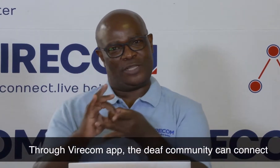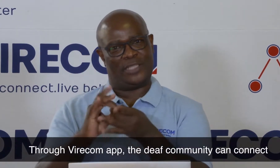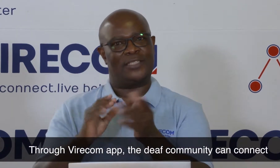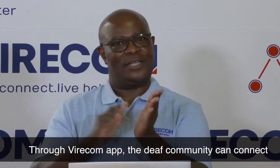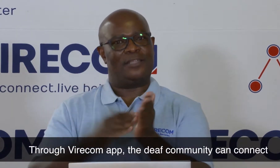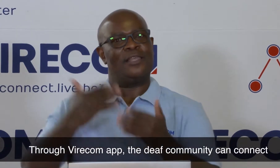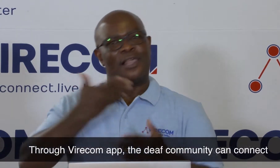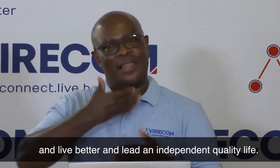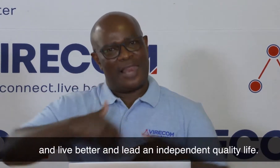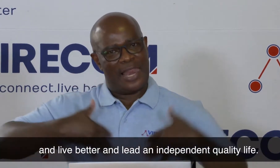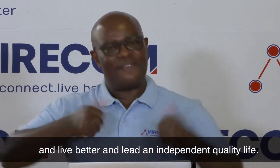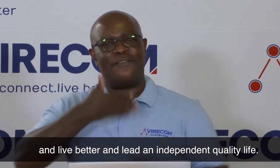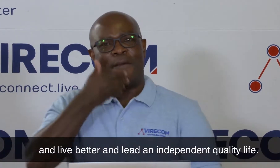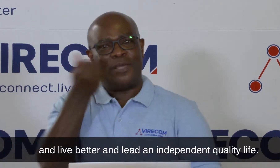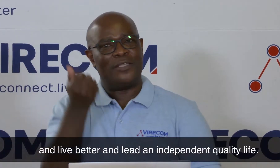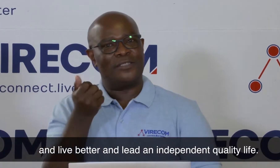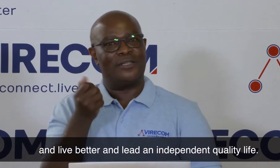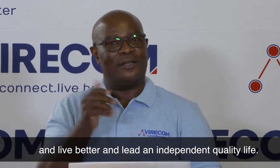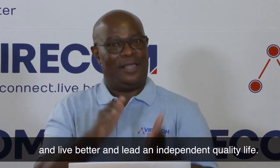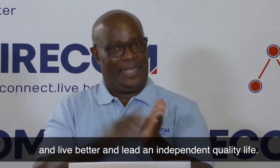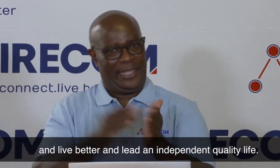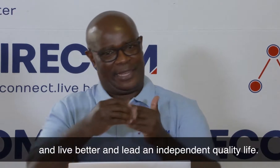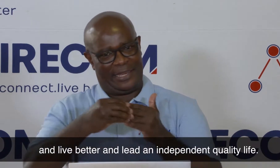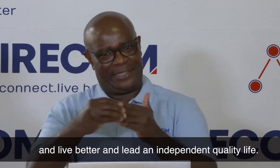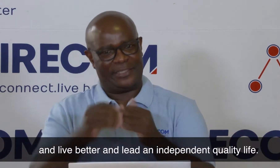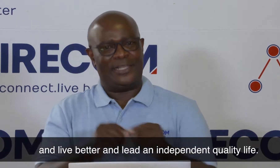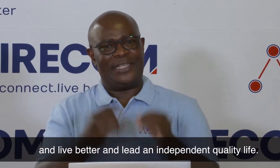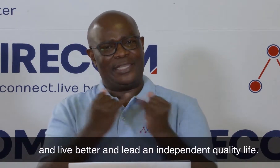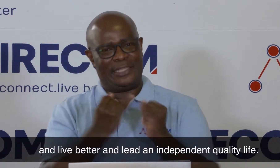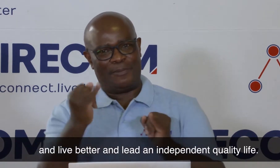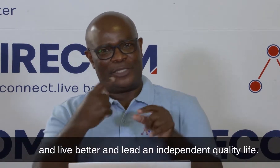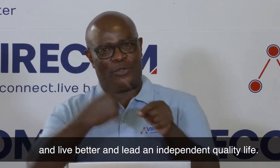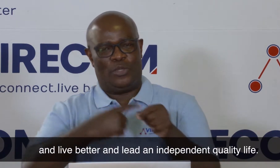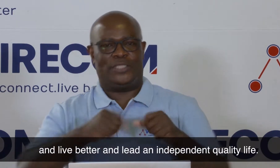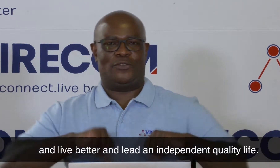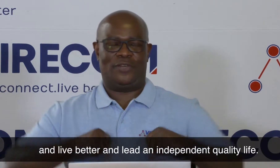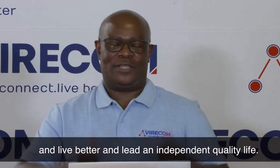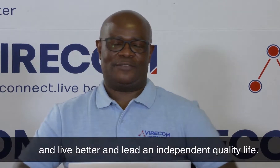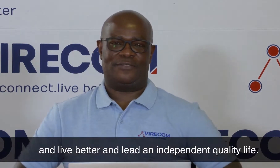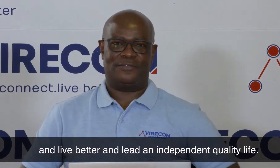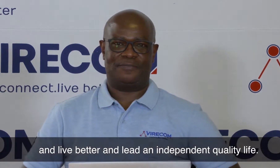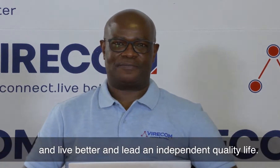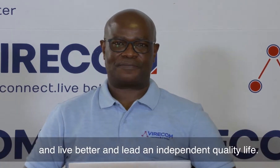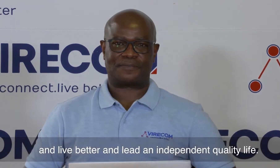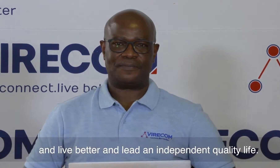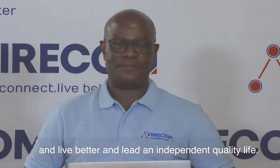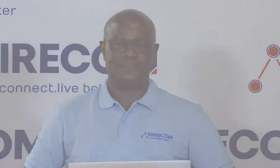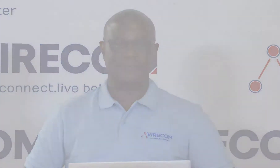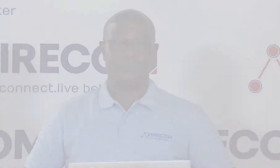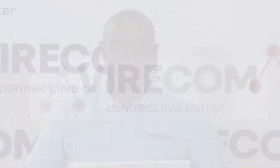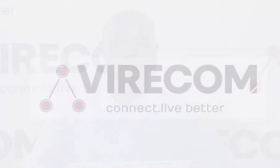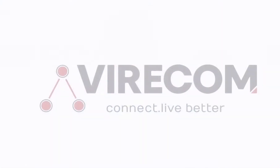can connect and live better and lead an independent quality